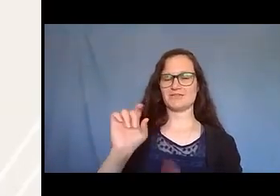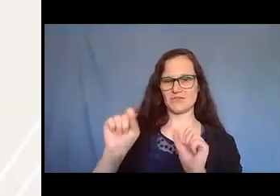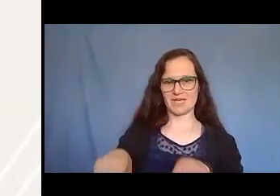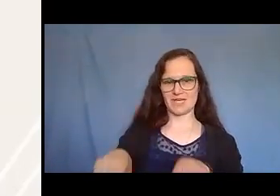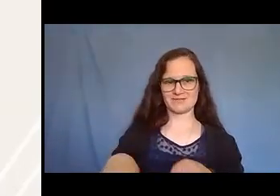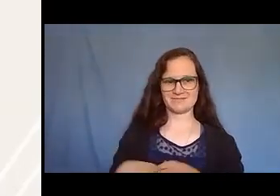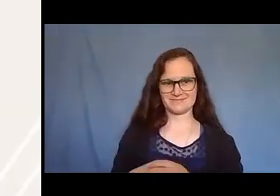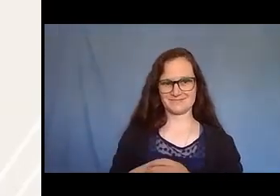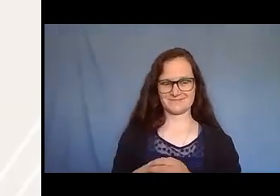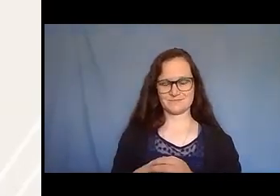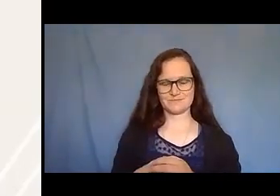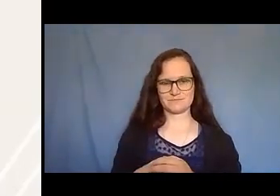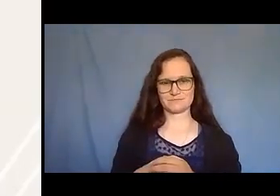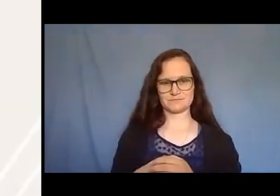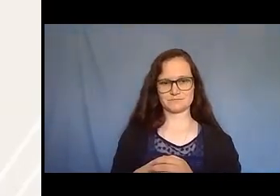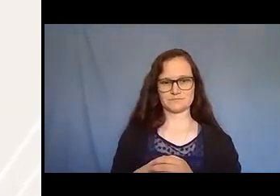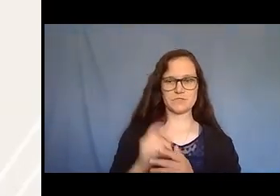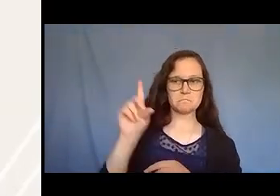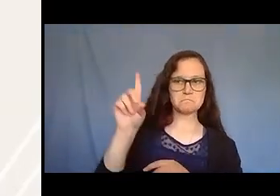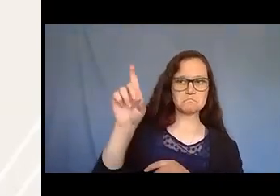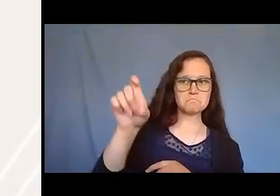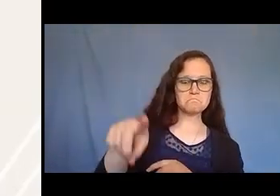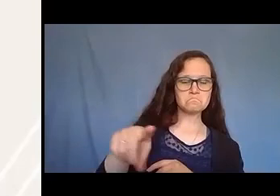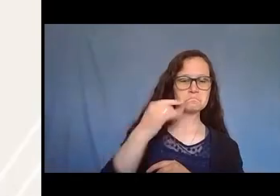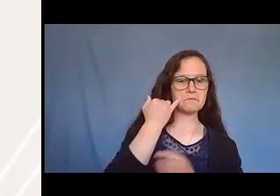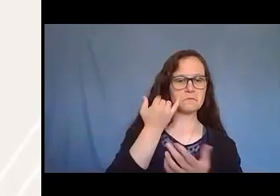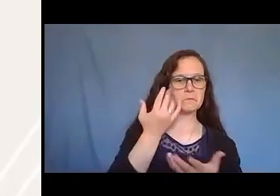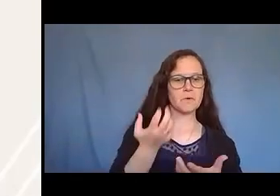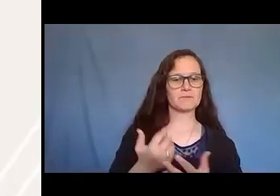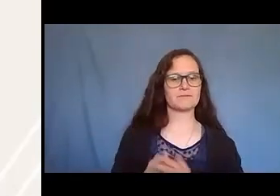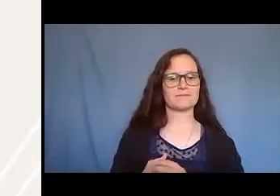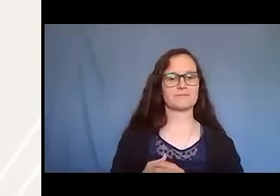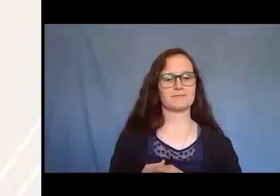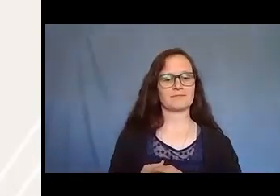box to ask your questions.